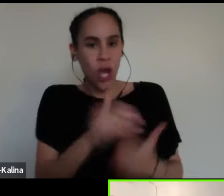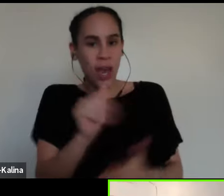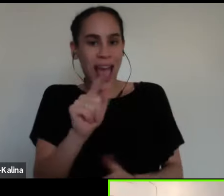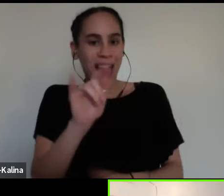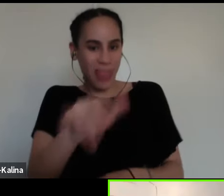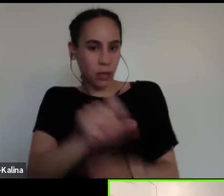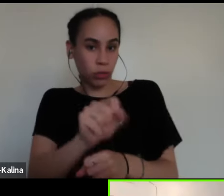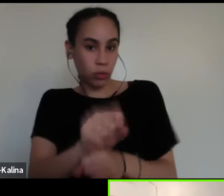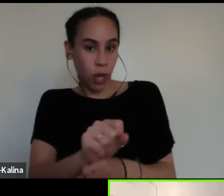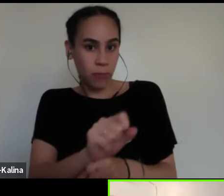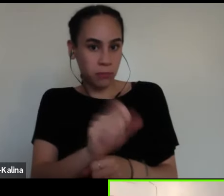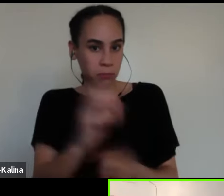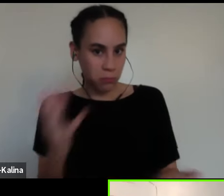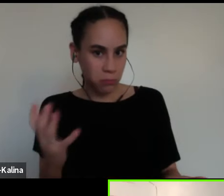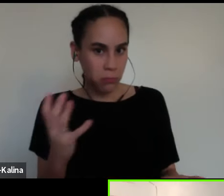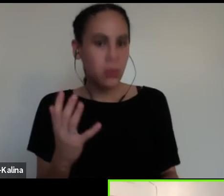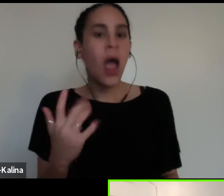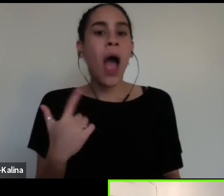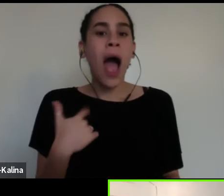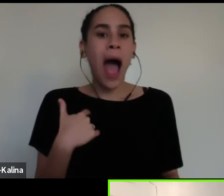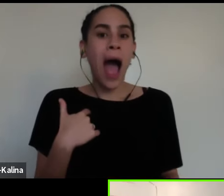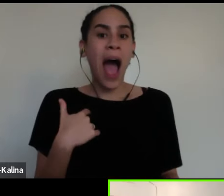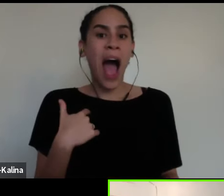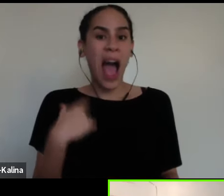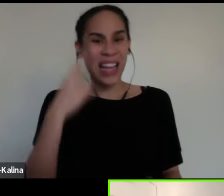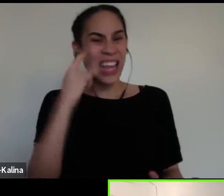right? And I would say that that's true